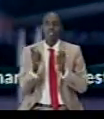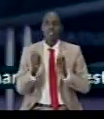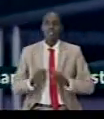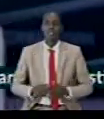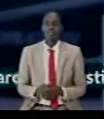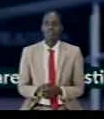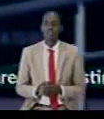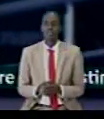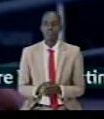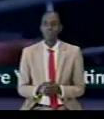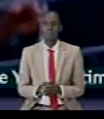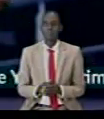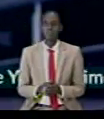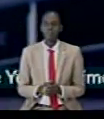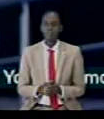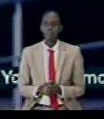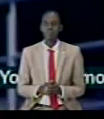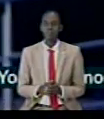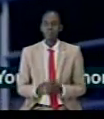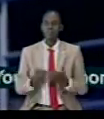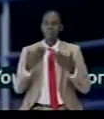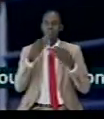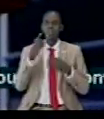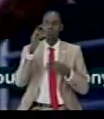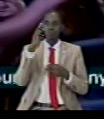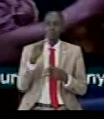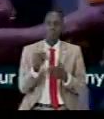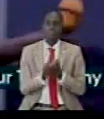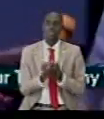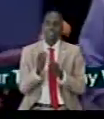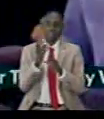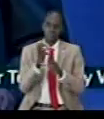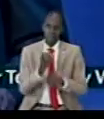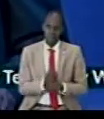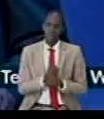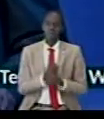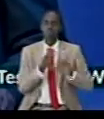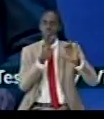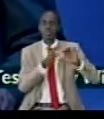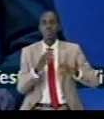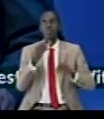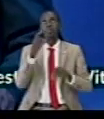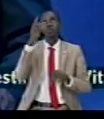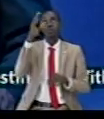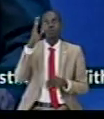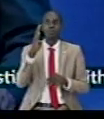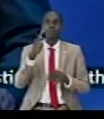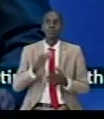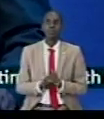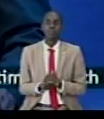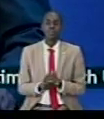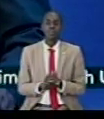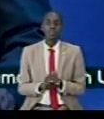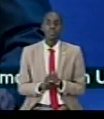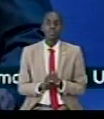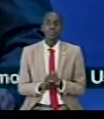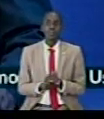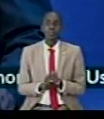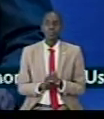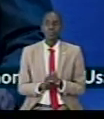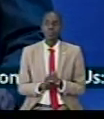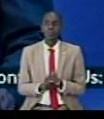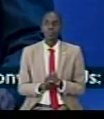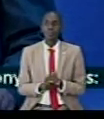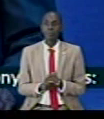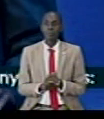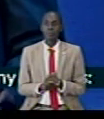Lord ah mo dupe pe mo ri anugba eyin na ri anugba amen. We listen to the next testifier.